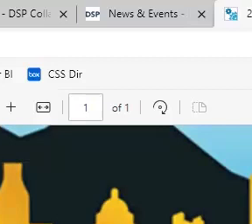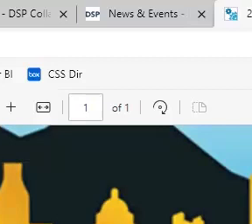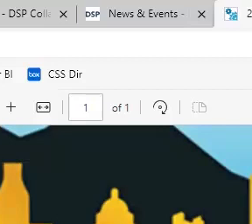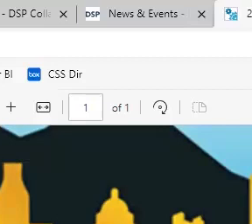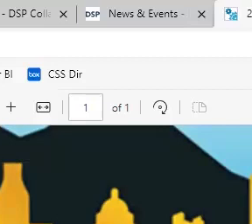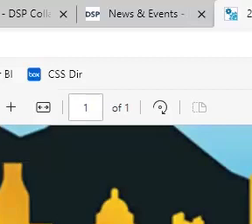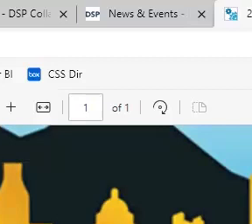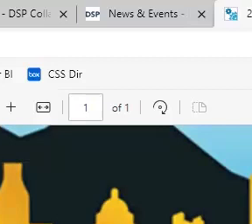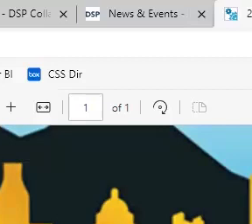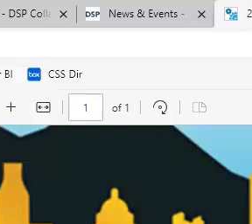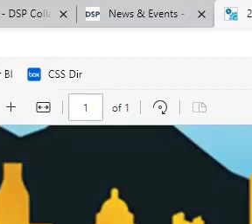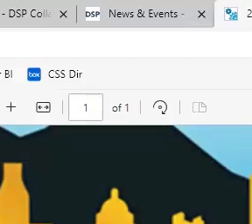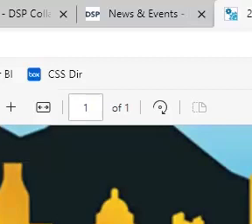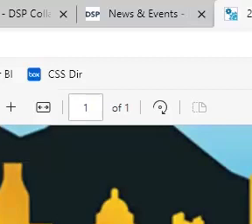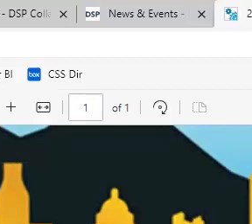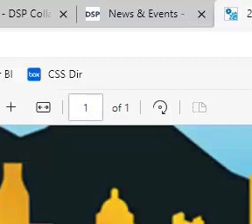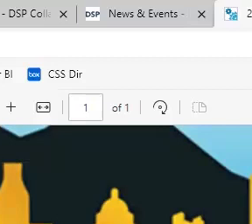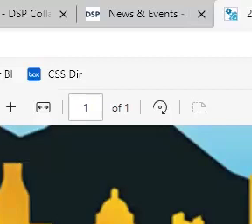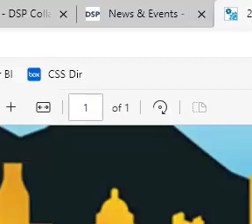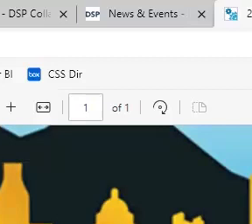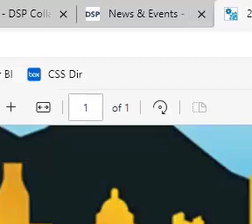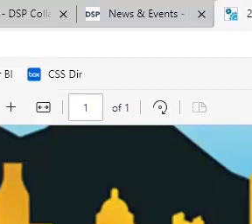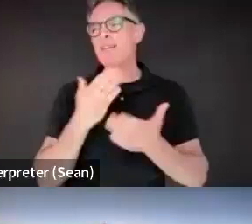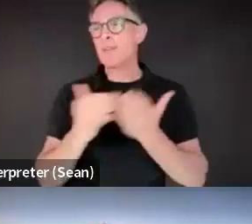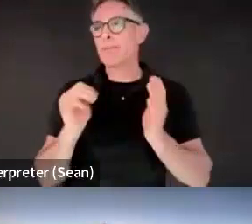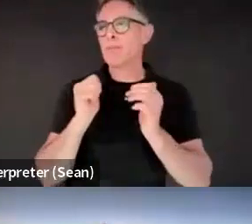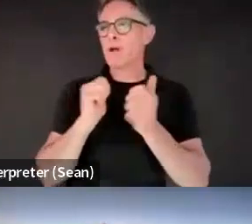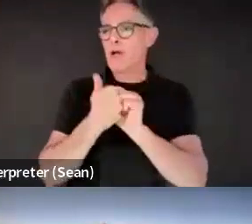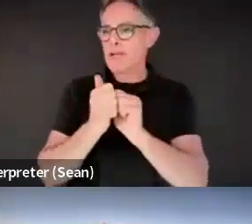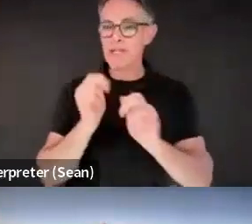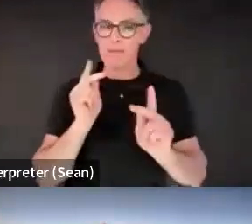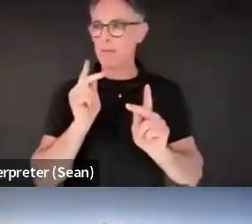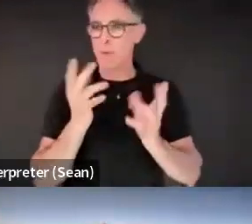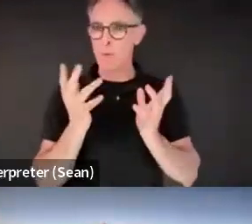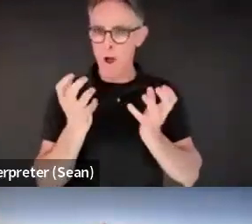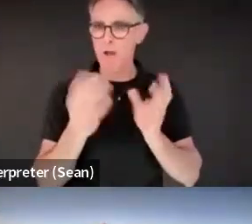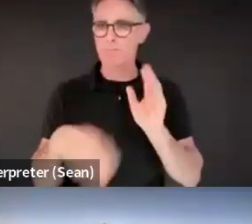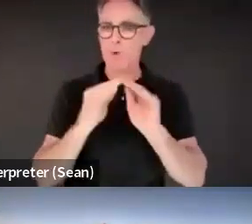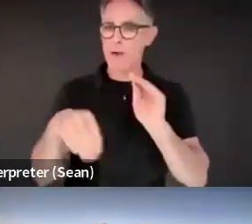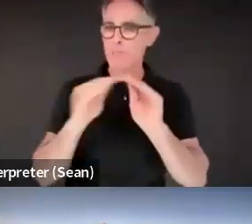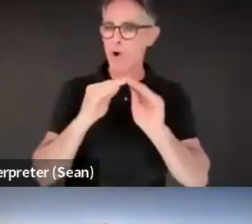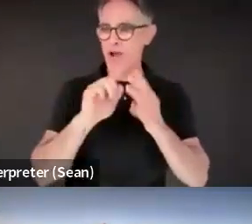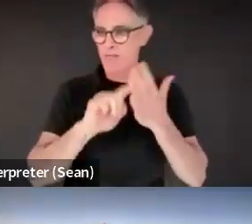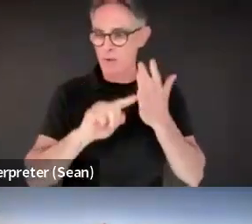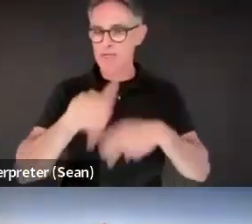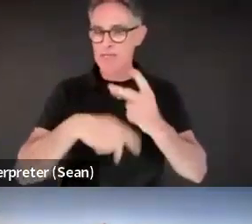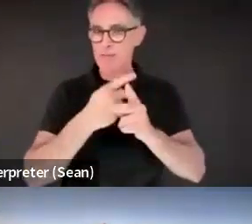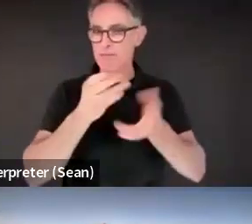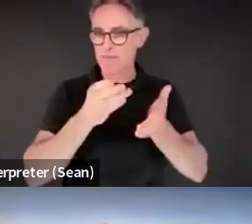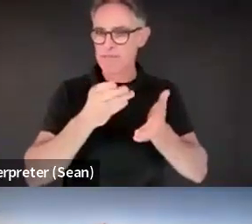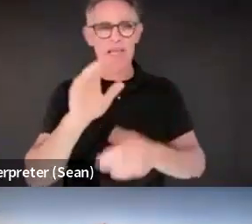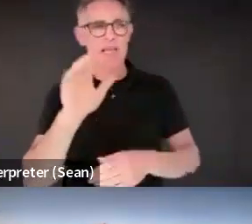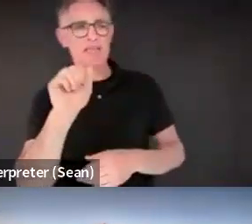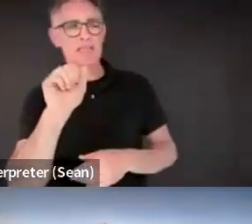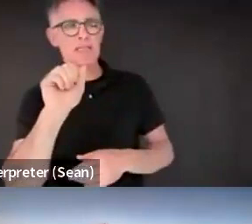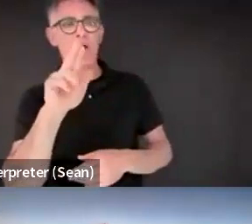yeah, we've got some competition. People want more and more of these types of services. Carly, we've got the other flyer too, I think,